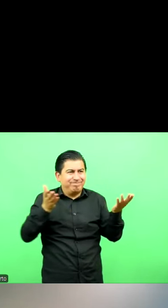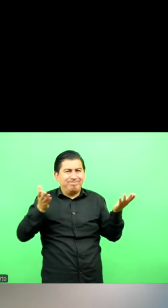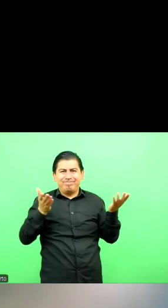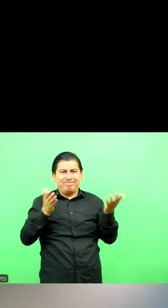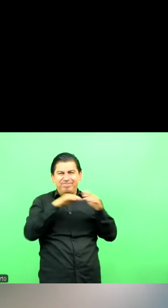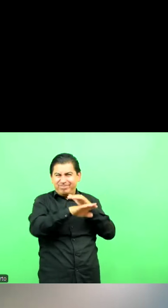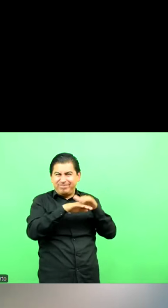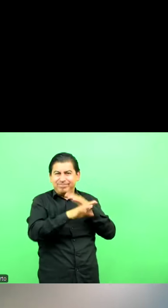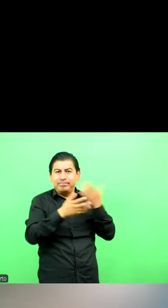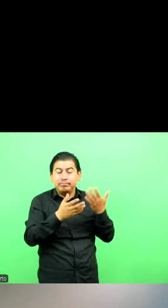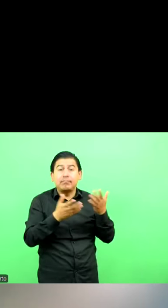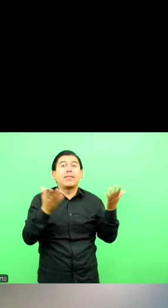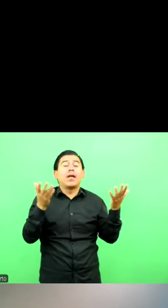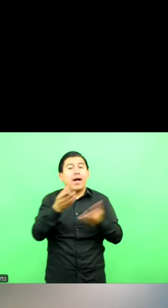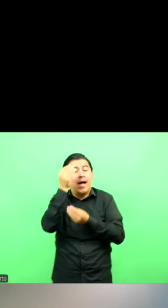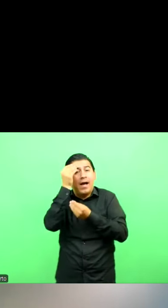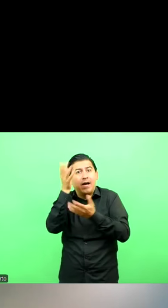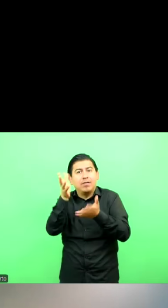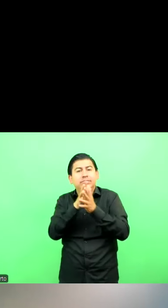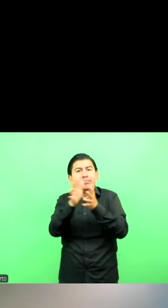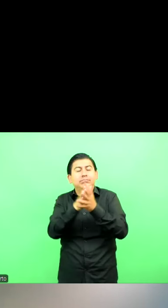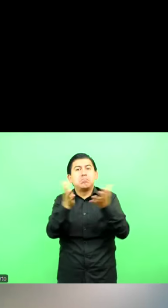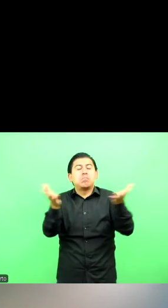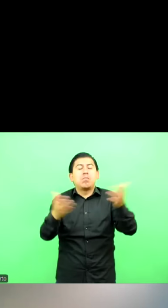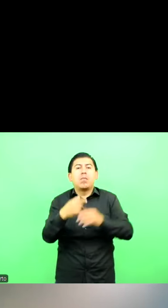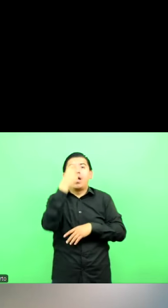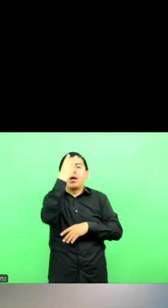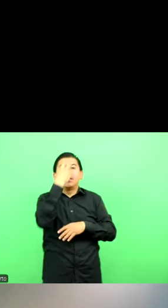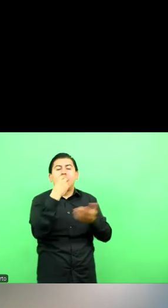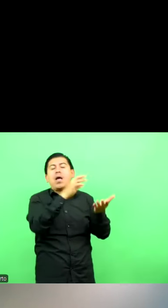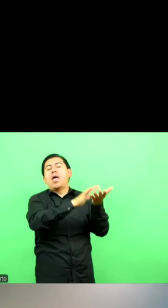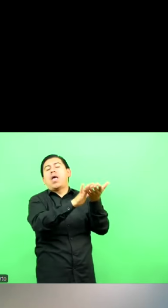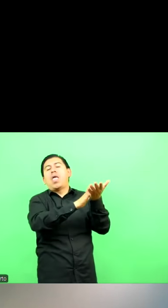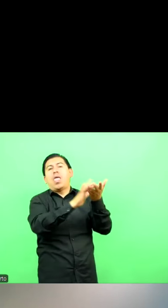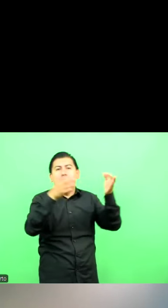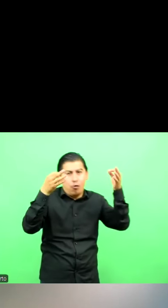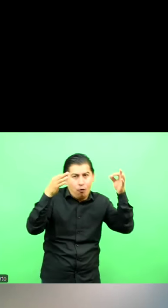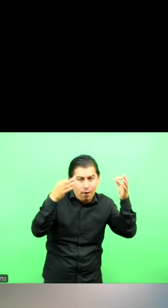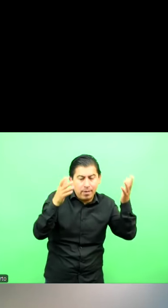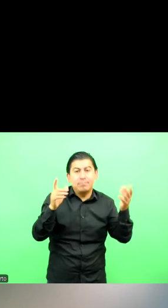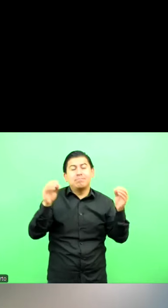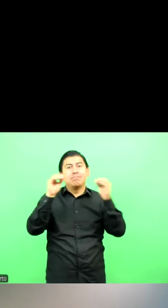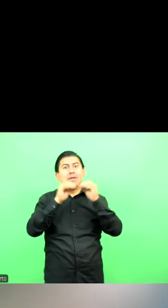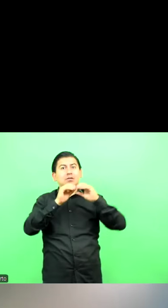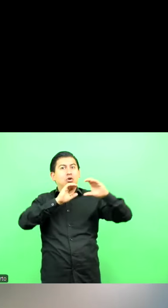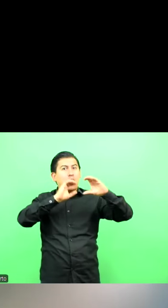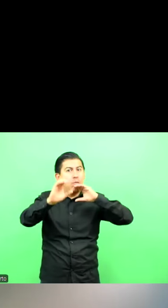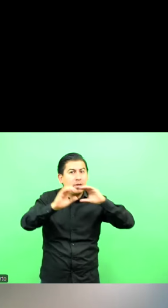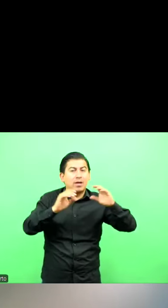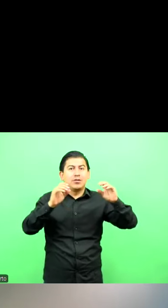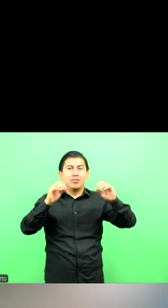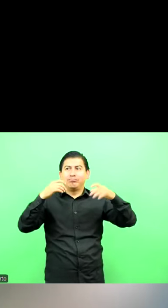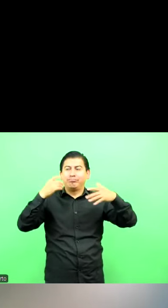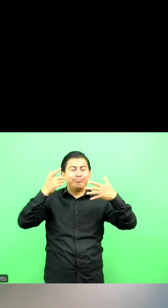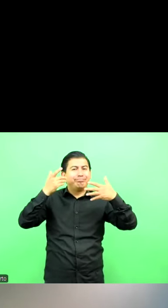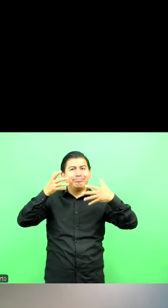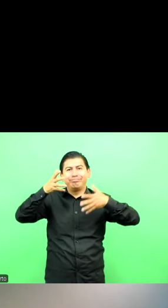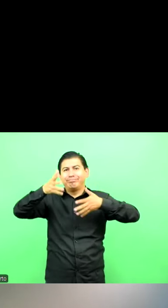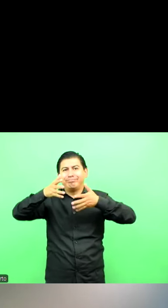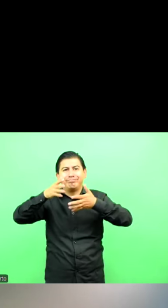3, disaster information needs to be made available in accessible formats such as Braille, sign language, and easy-to-read